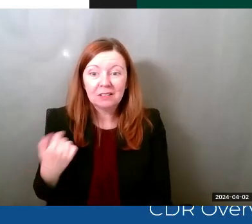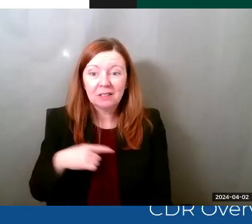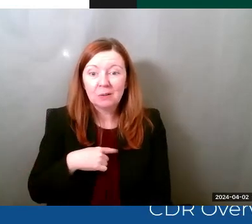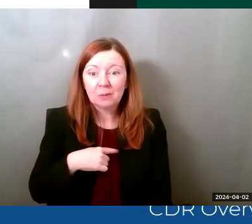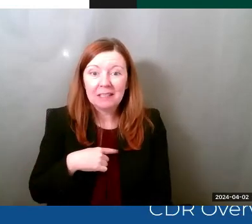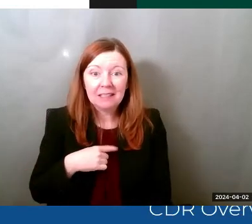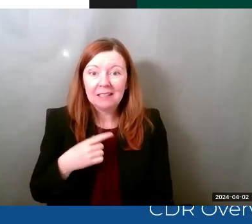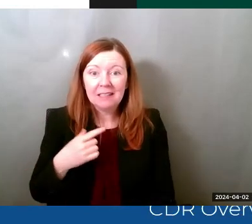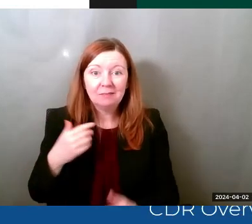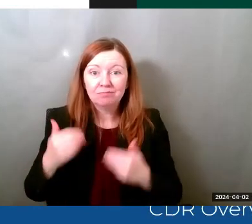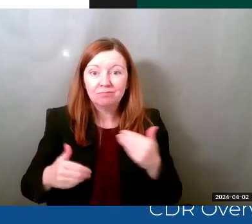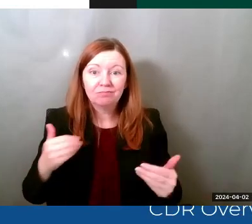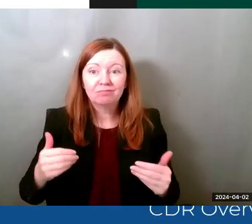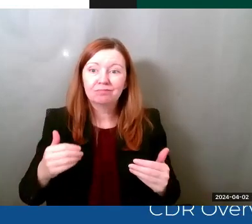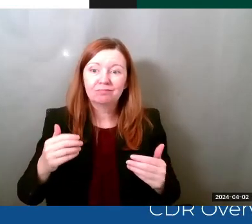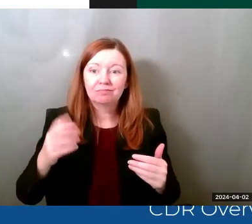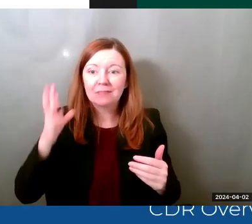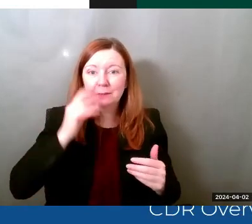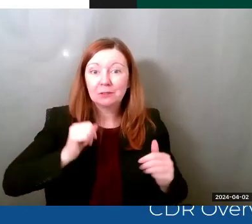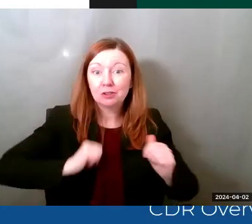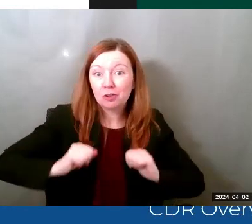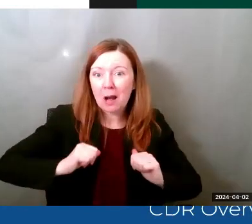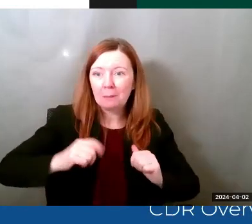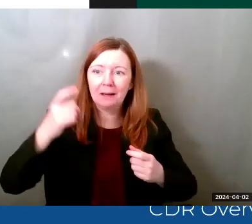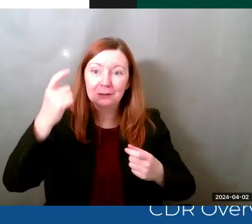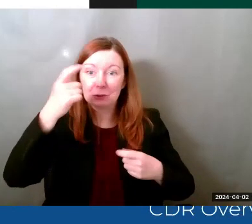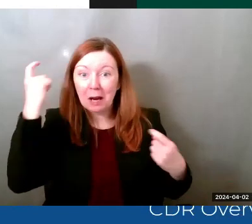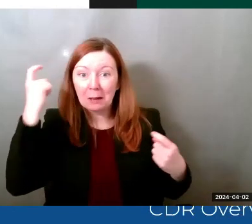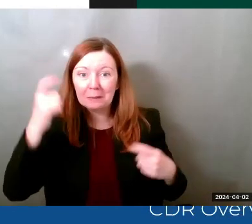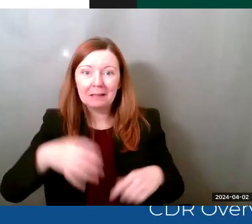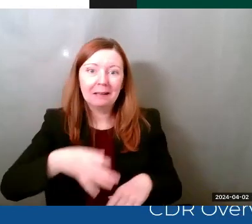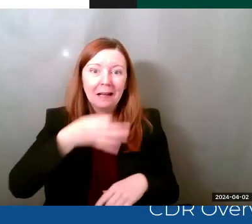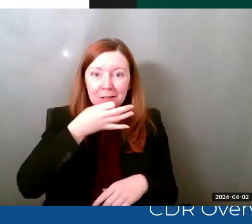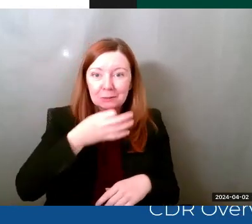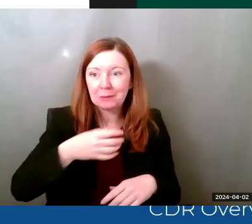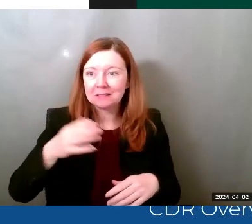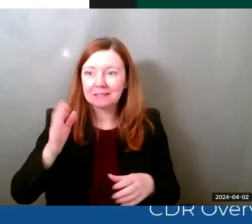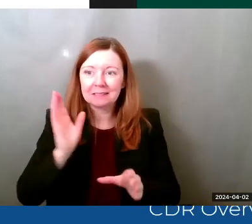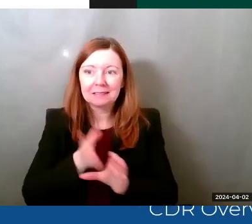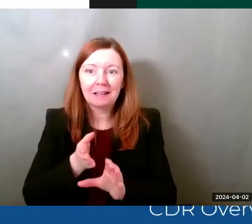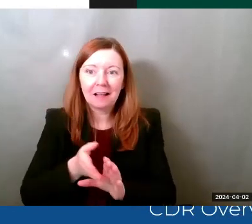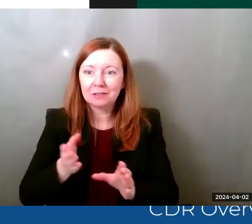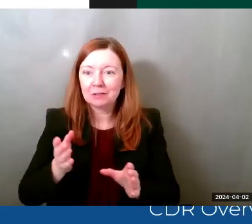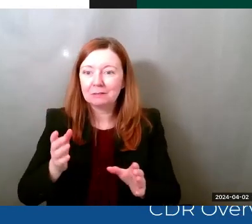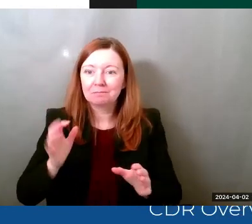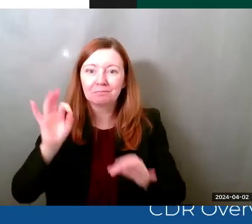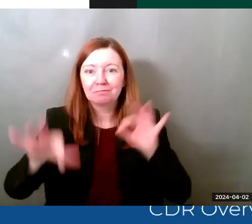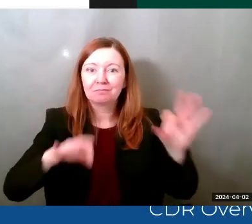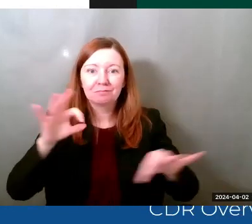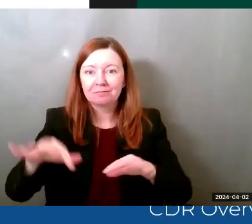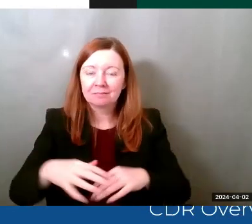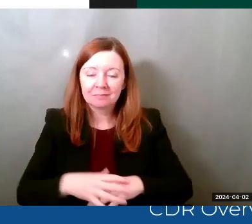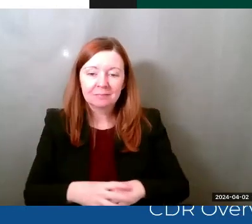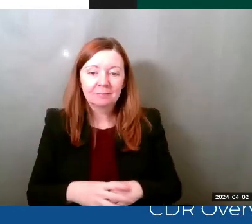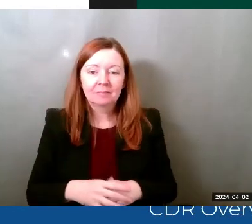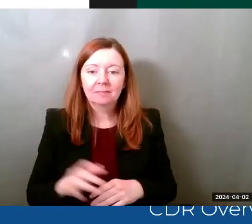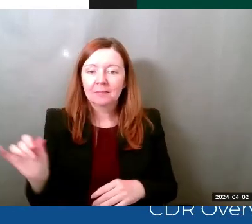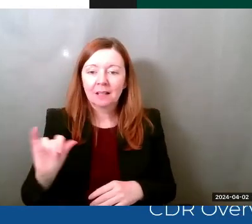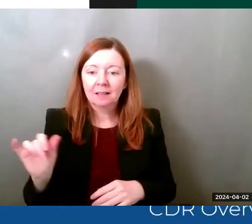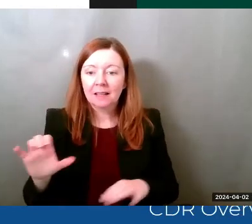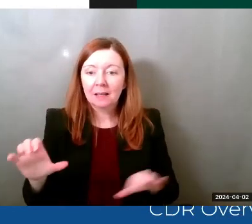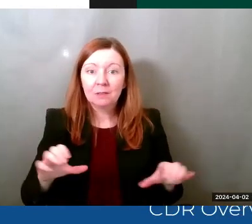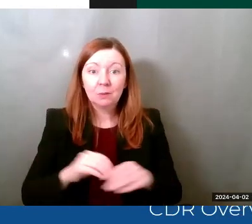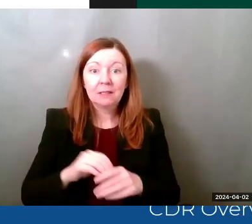our drama and trauma experts and our psychological, putting our problems out. Just like we do